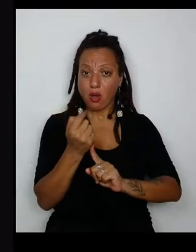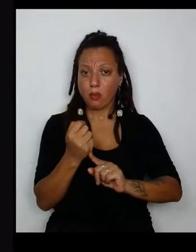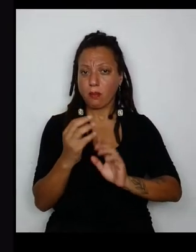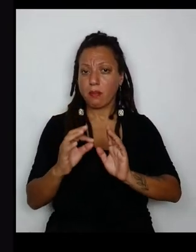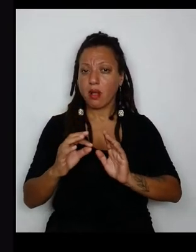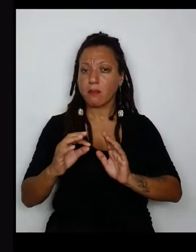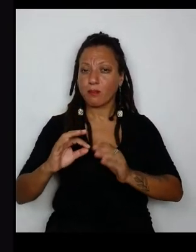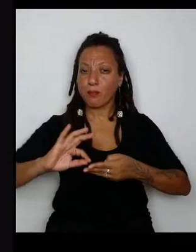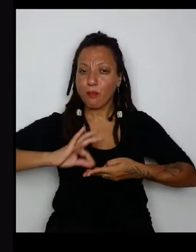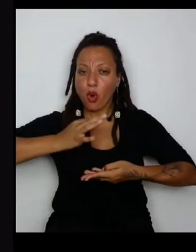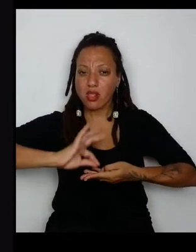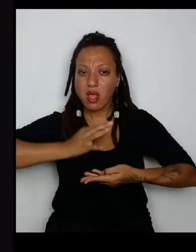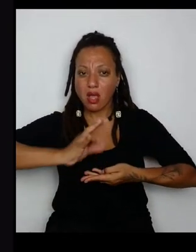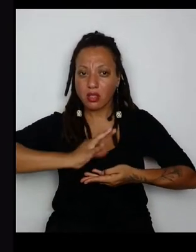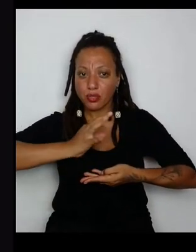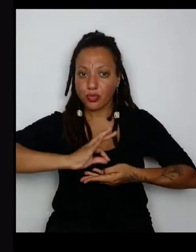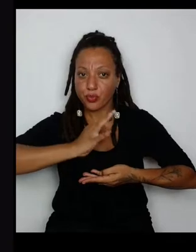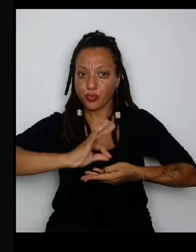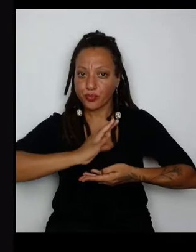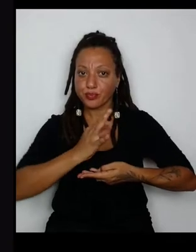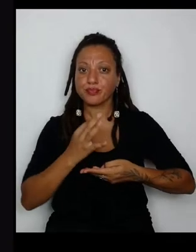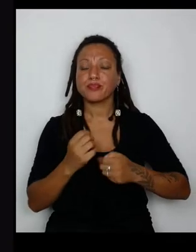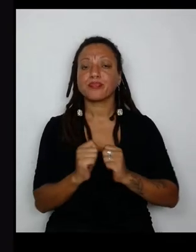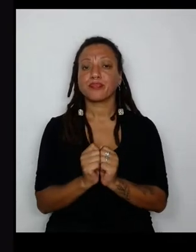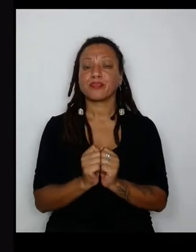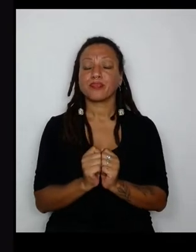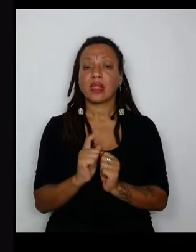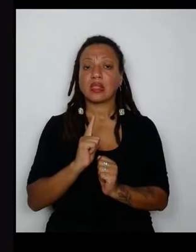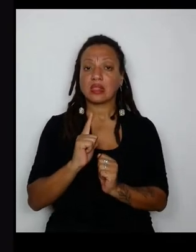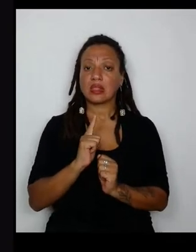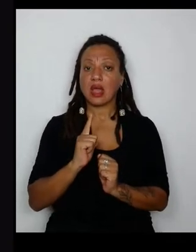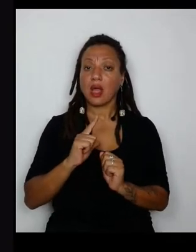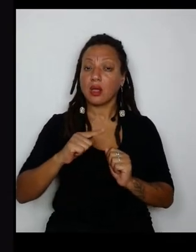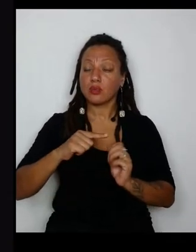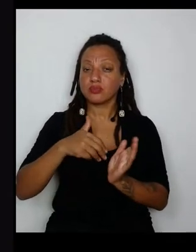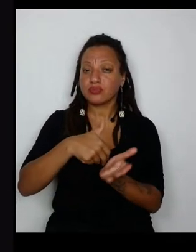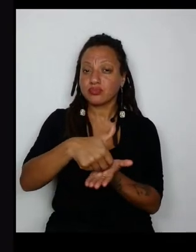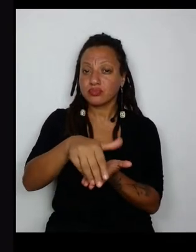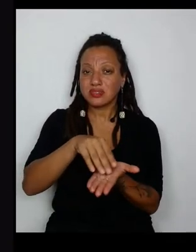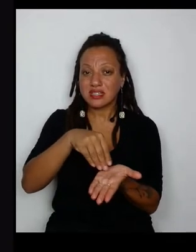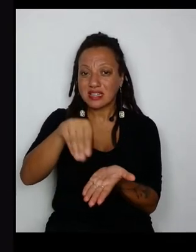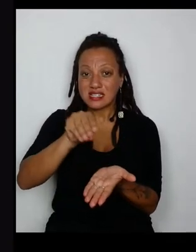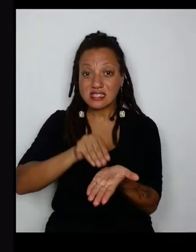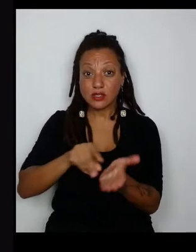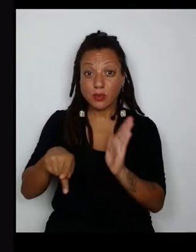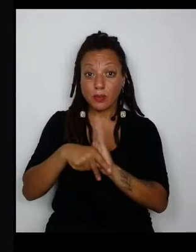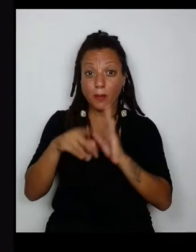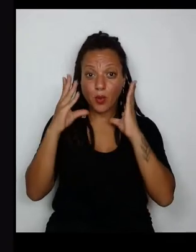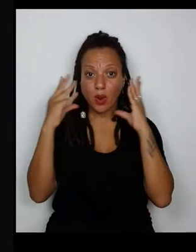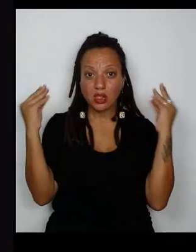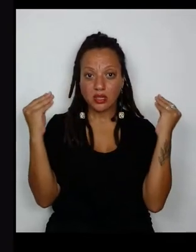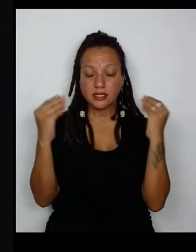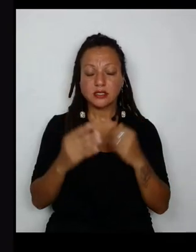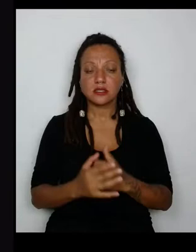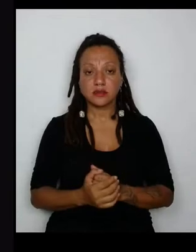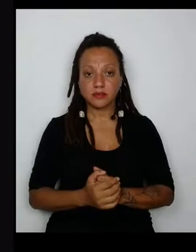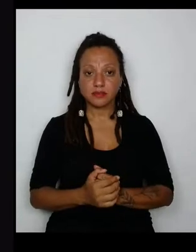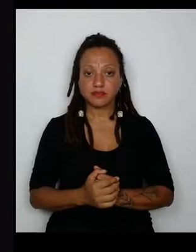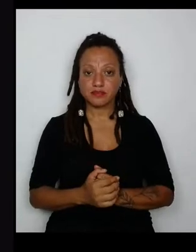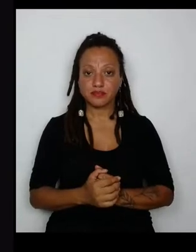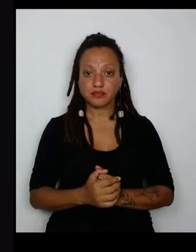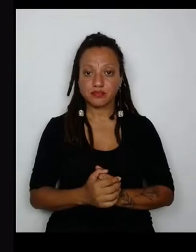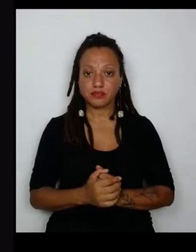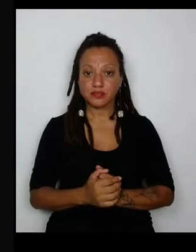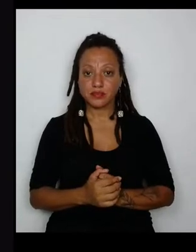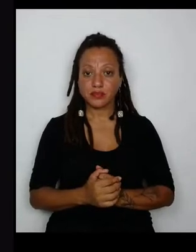of fake woven mat it combats the problematic gaze of french artist paul gogan she says